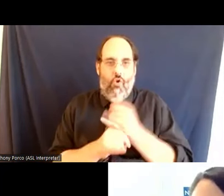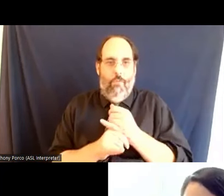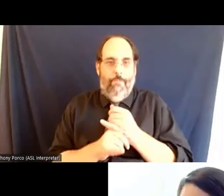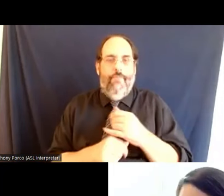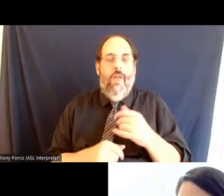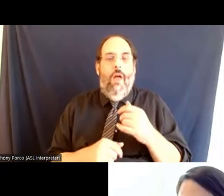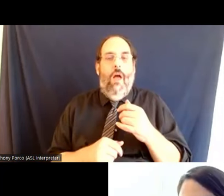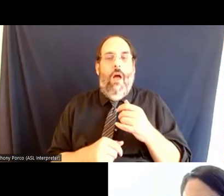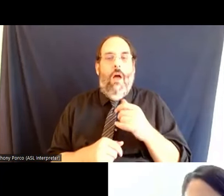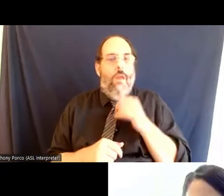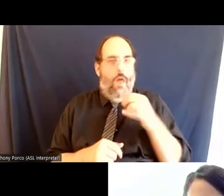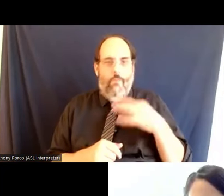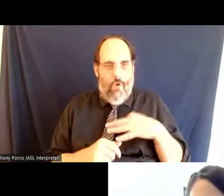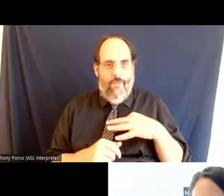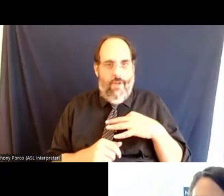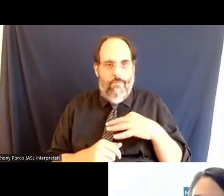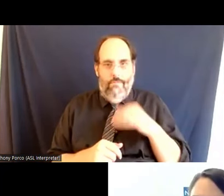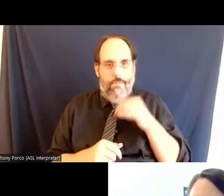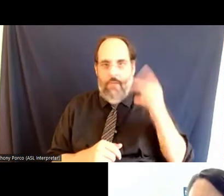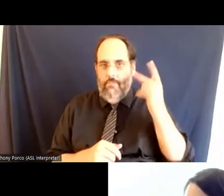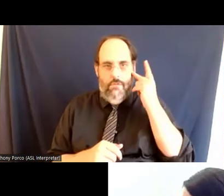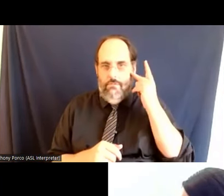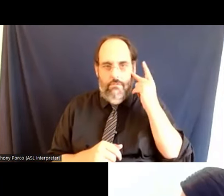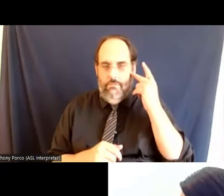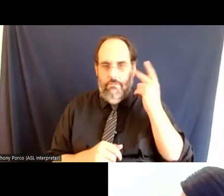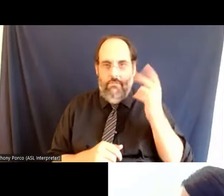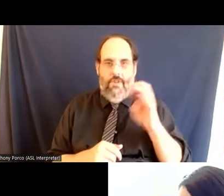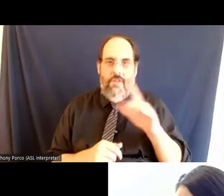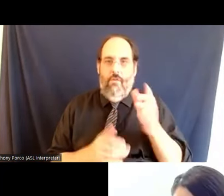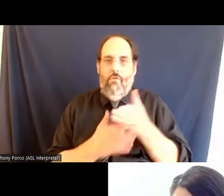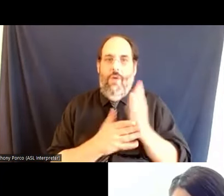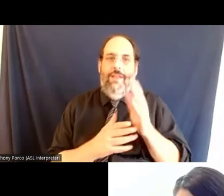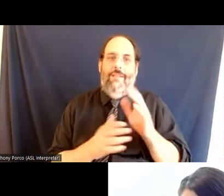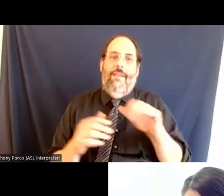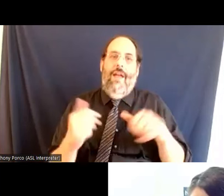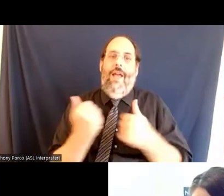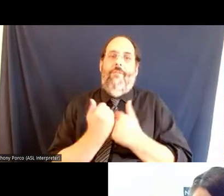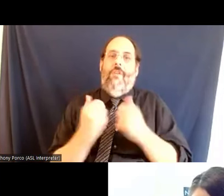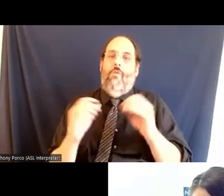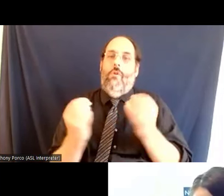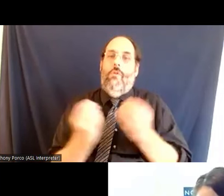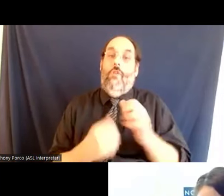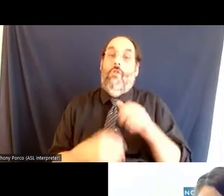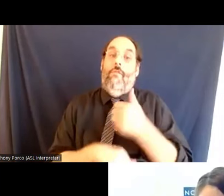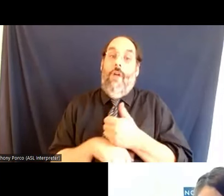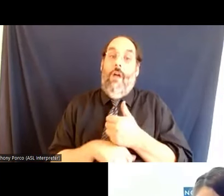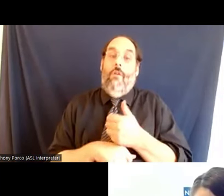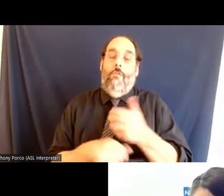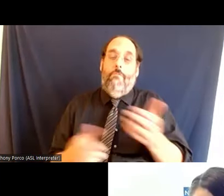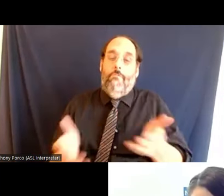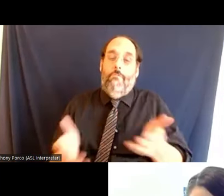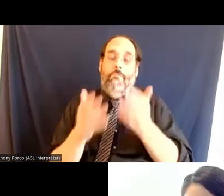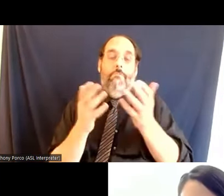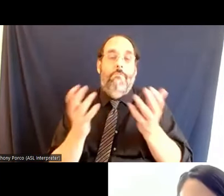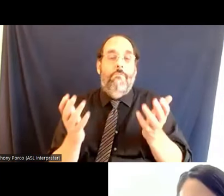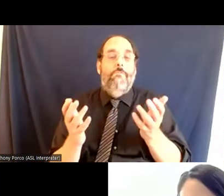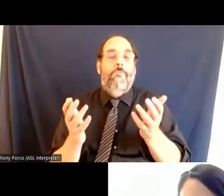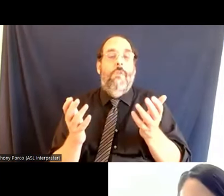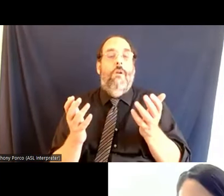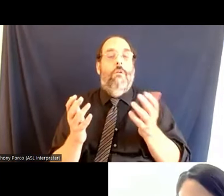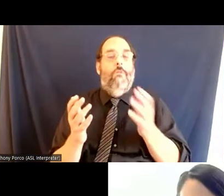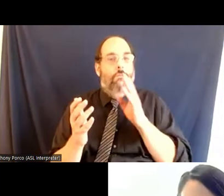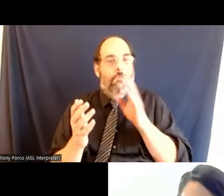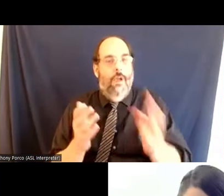a nonprofit, nonpartisan civil rights advocacy organization founded to nurture and encourage